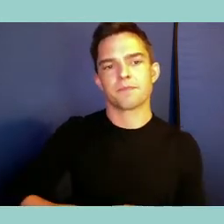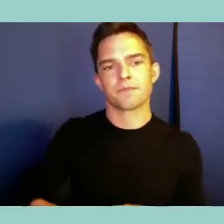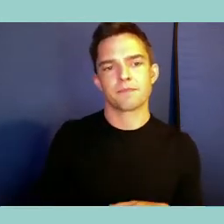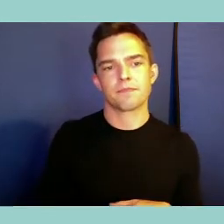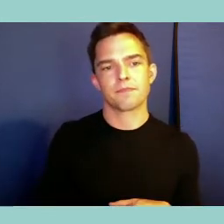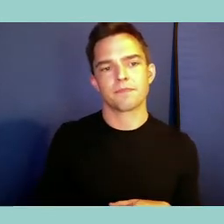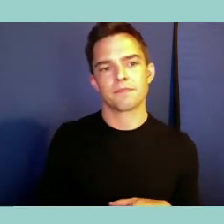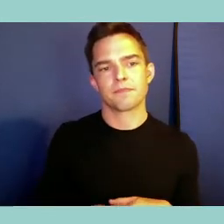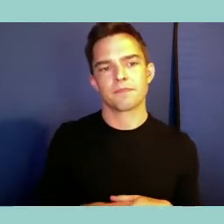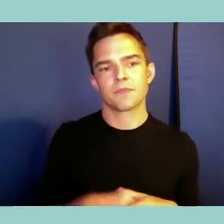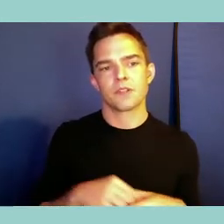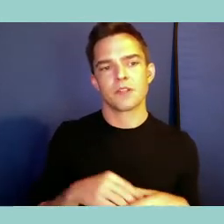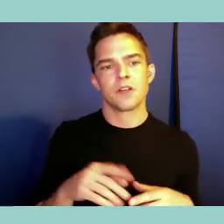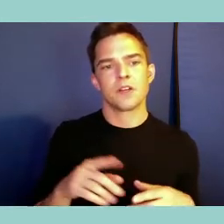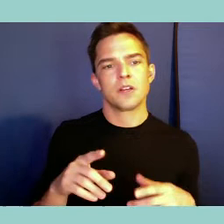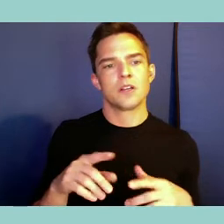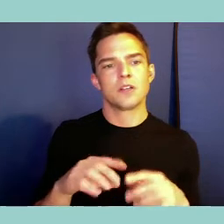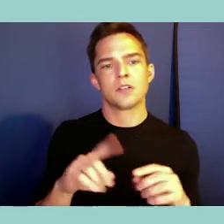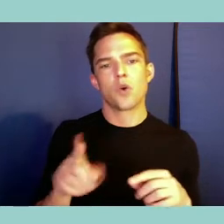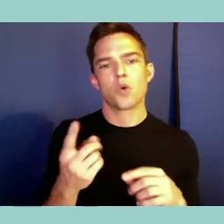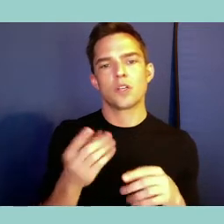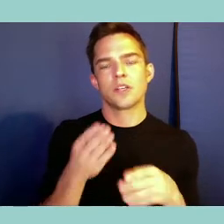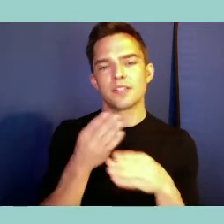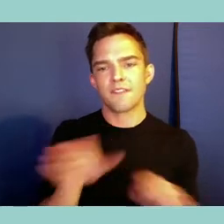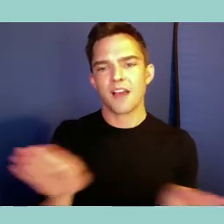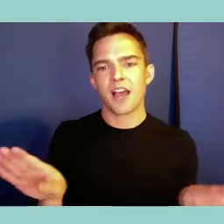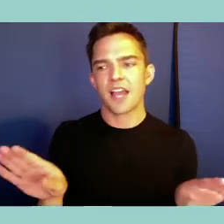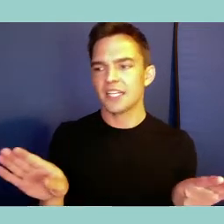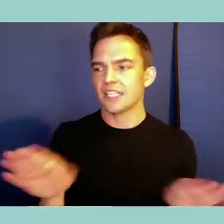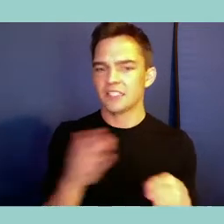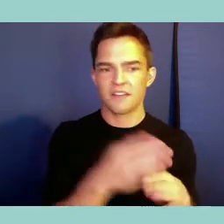rise, won't be divided,